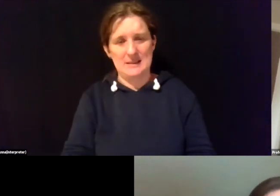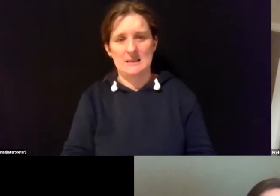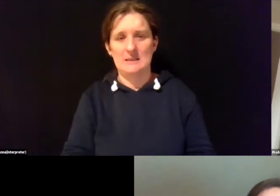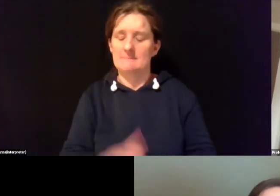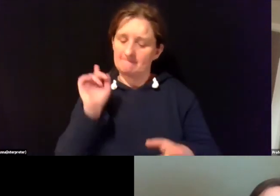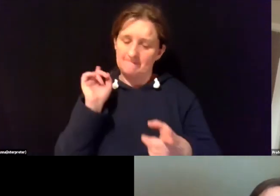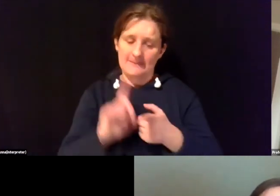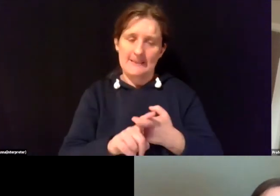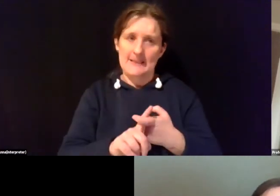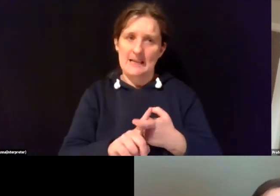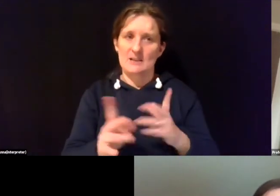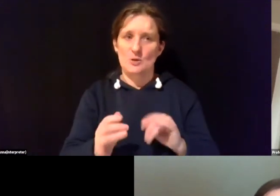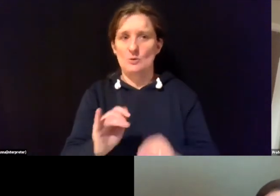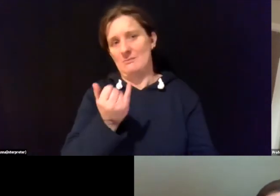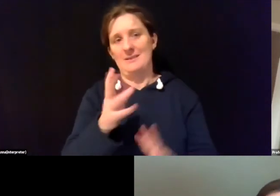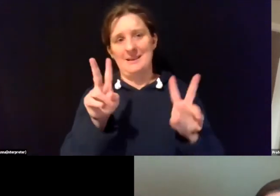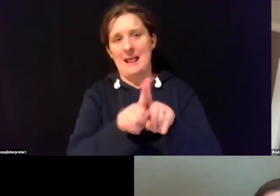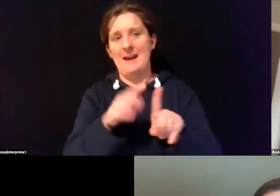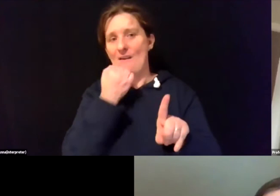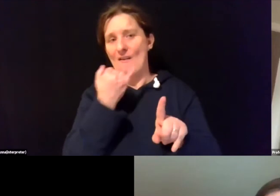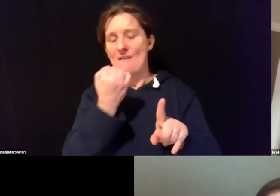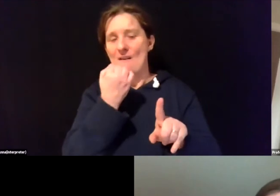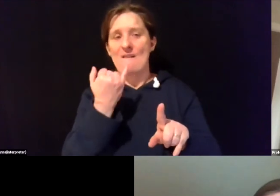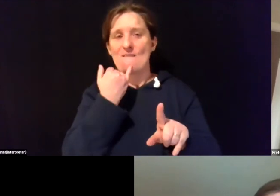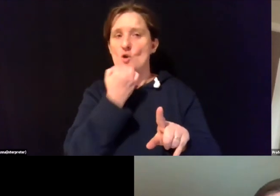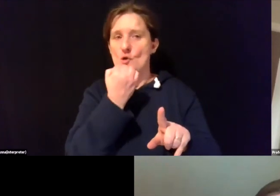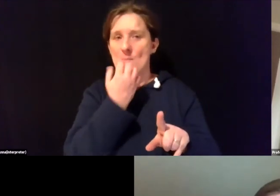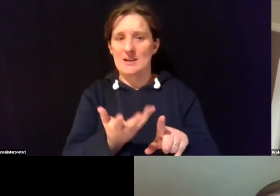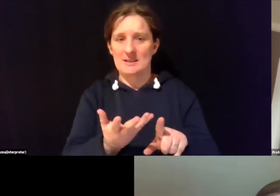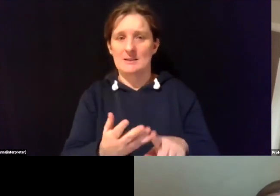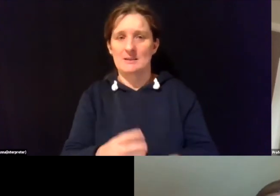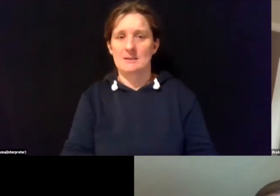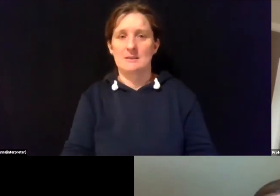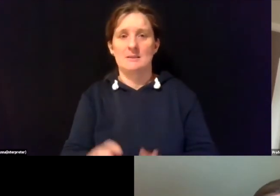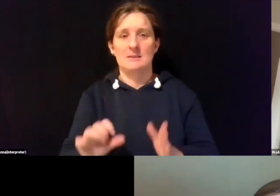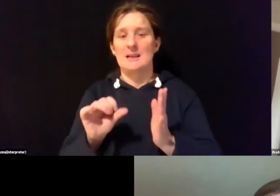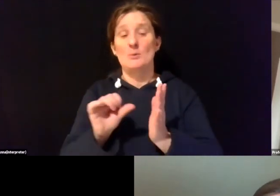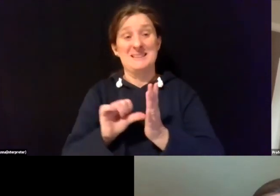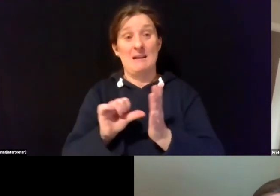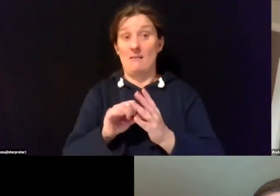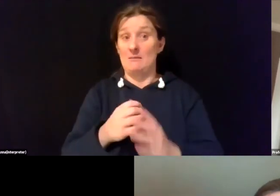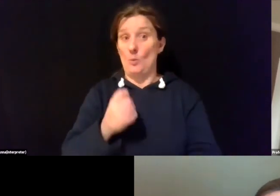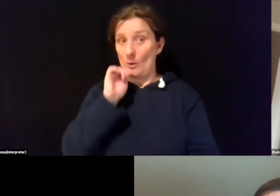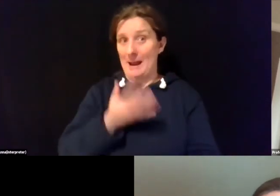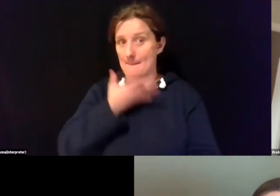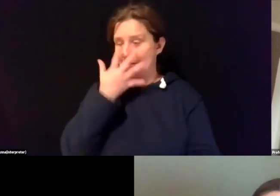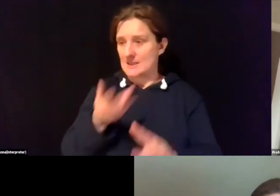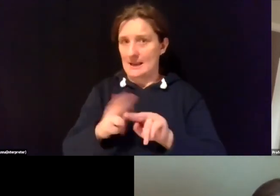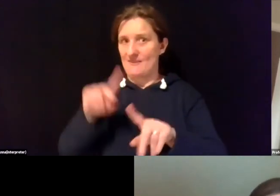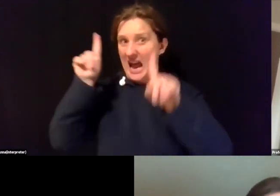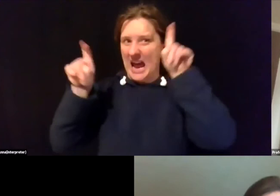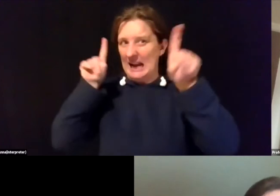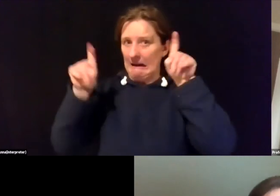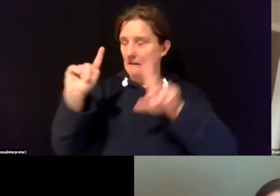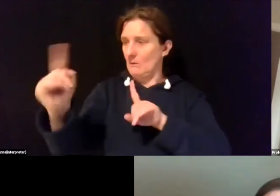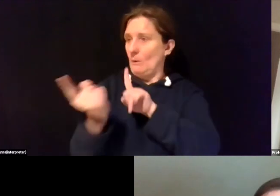to our telephone numbers. It'd be awful if we do discover aliens and have to tell them that they live on HD 8468253C or